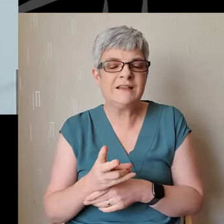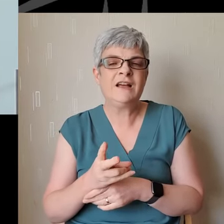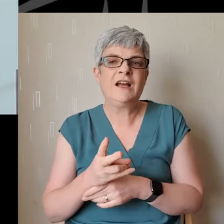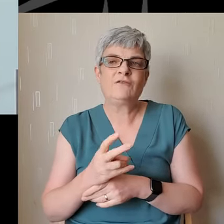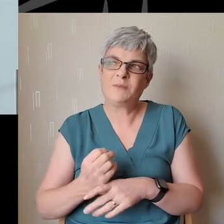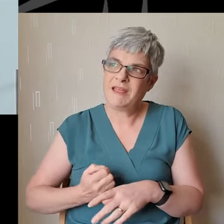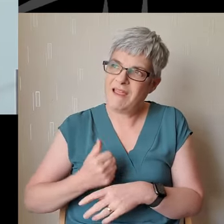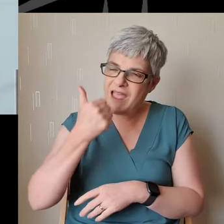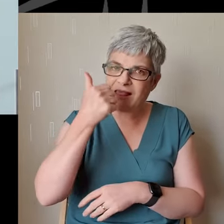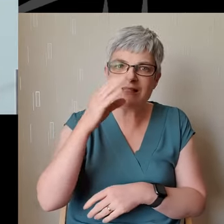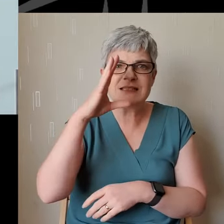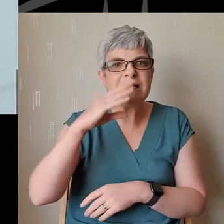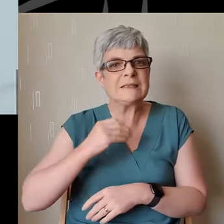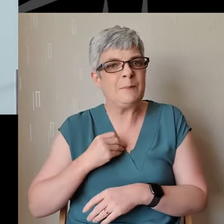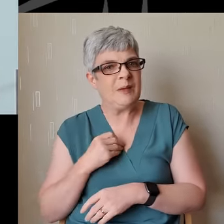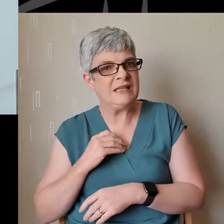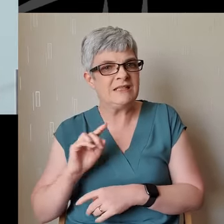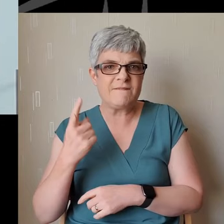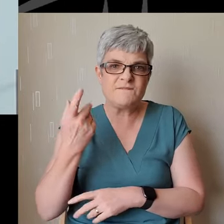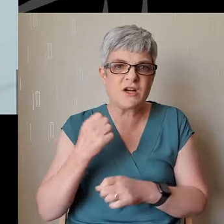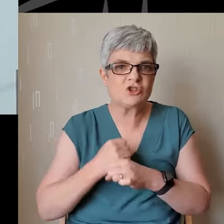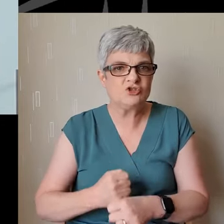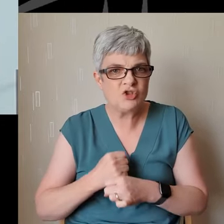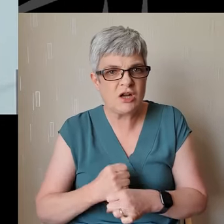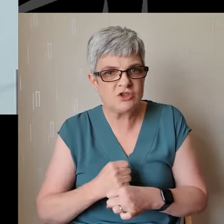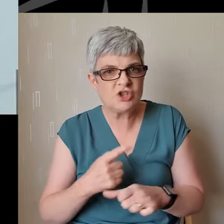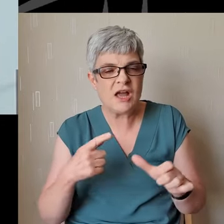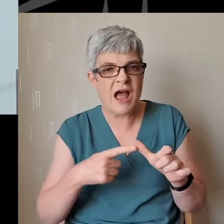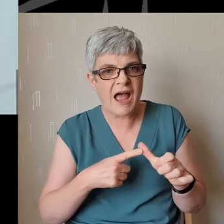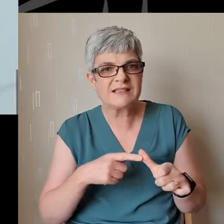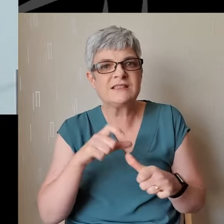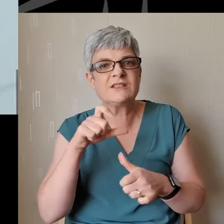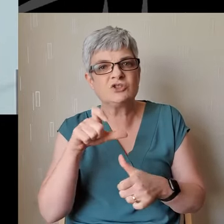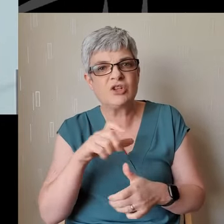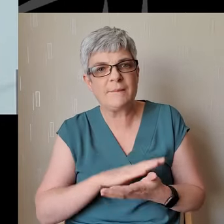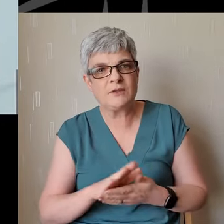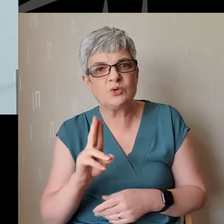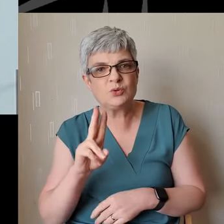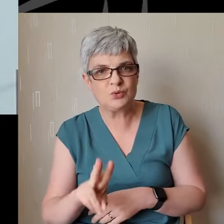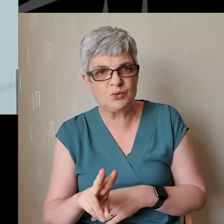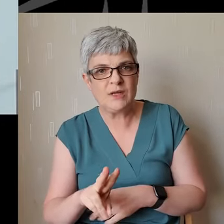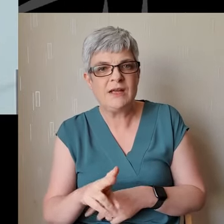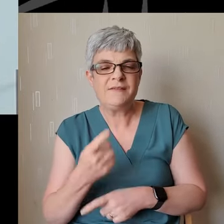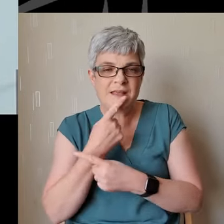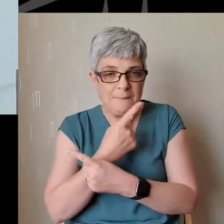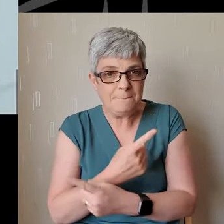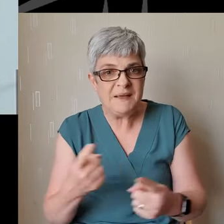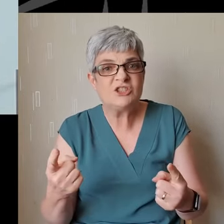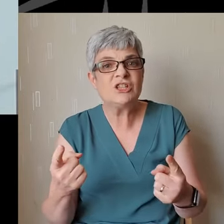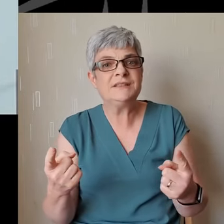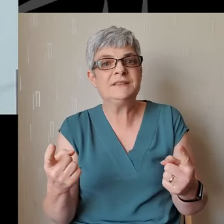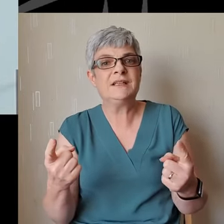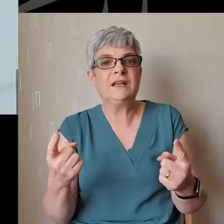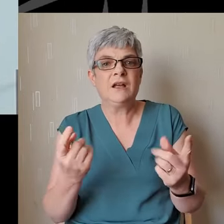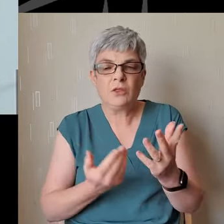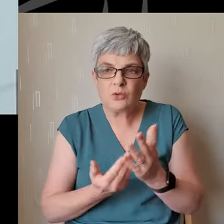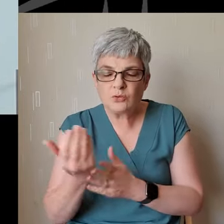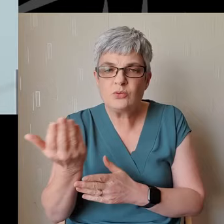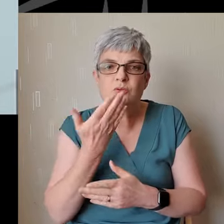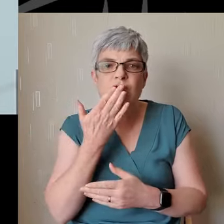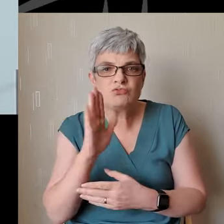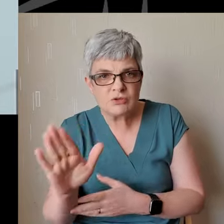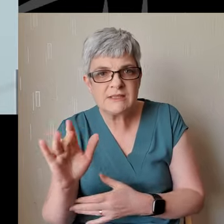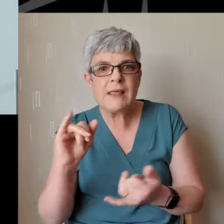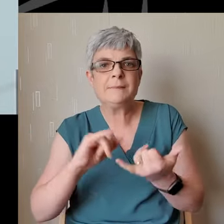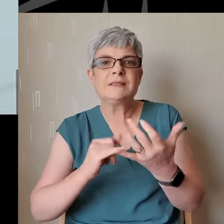earliest experience of the first church in Acts chapter 2, and through the mission going out across Jerusalem and